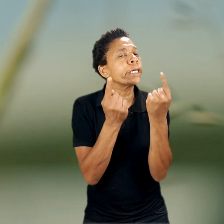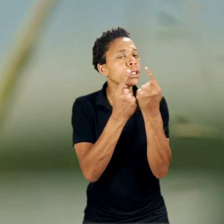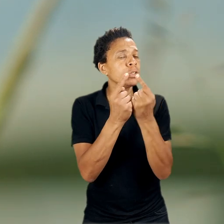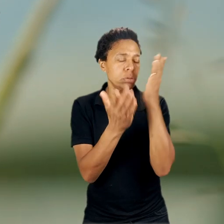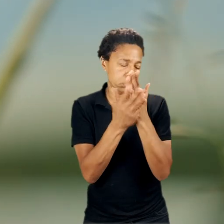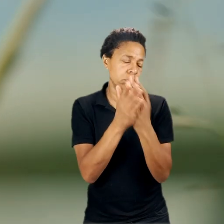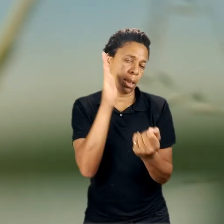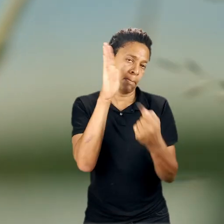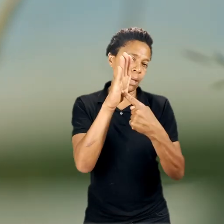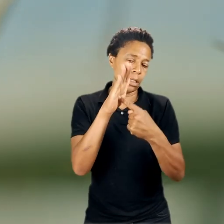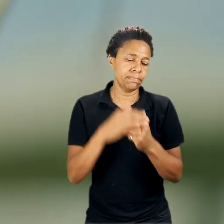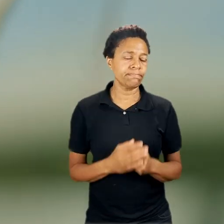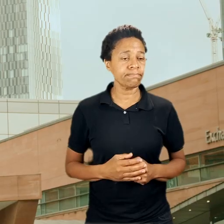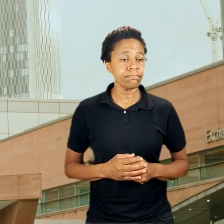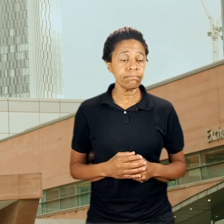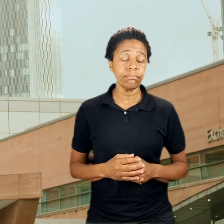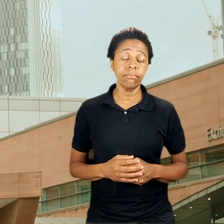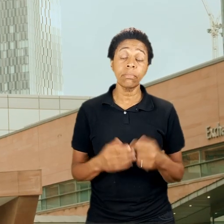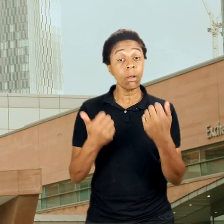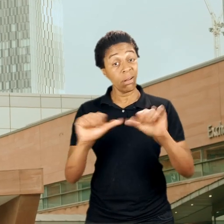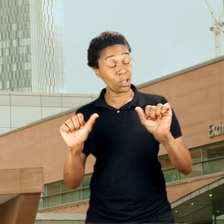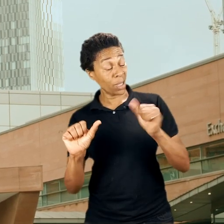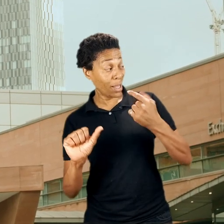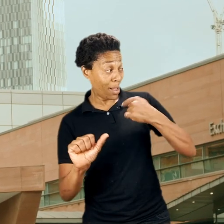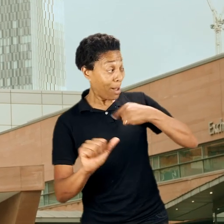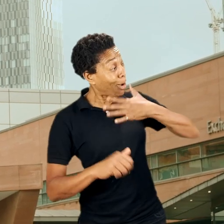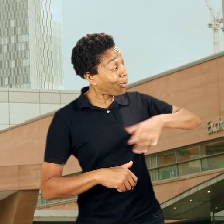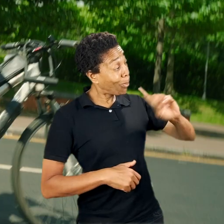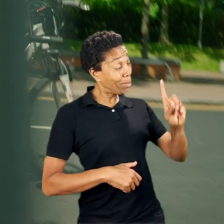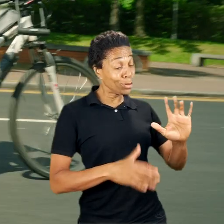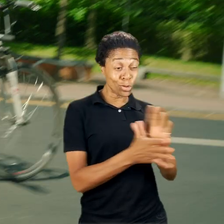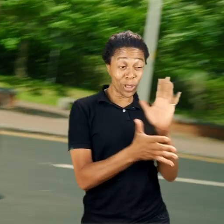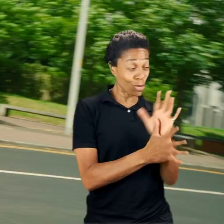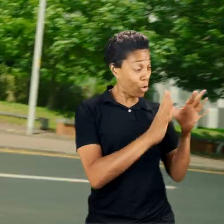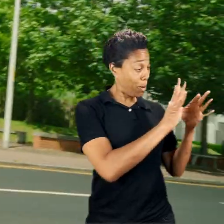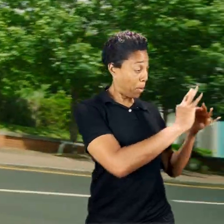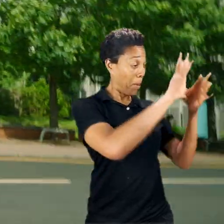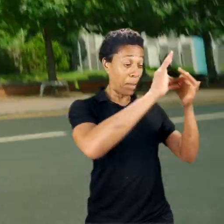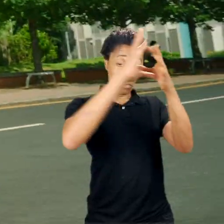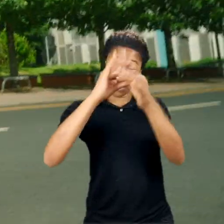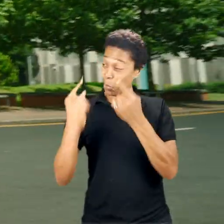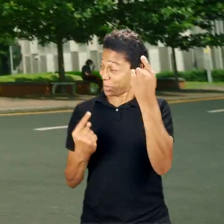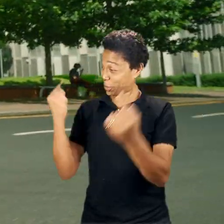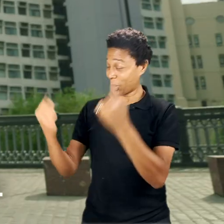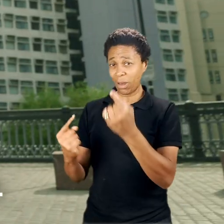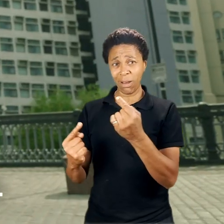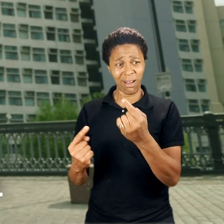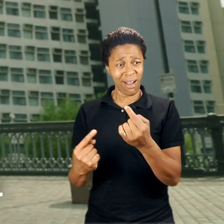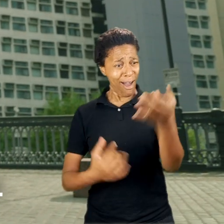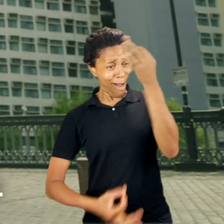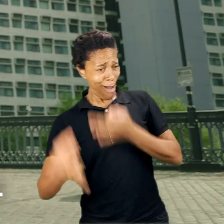about things that like matter and are important ultimately I just want people to have have a good time and enjoy connecting with others